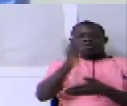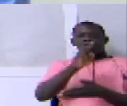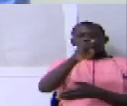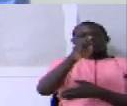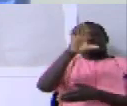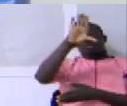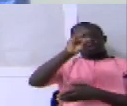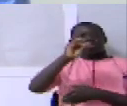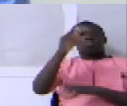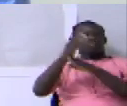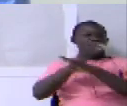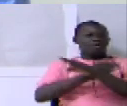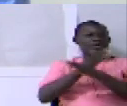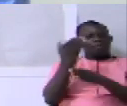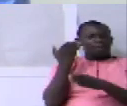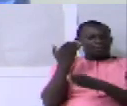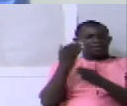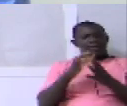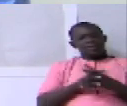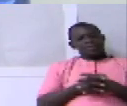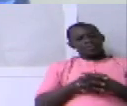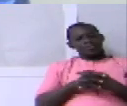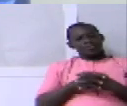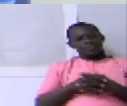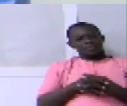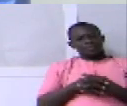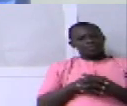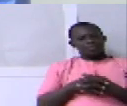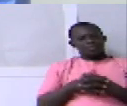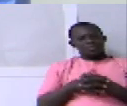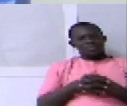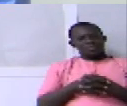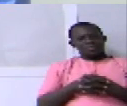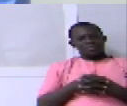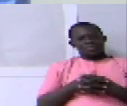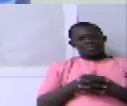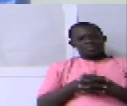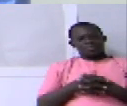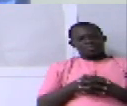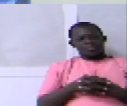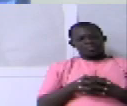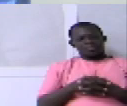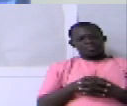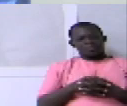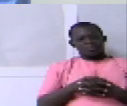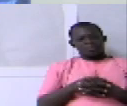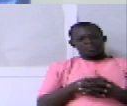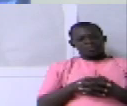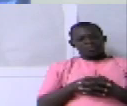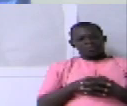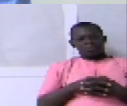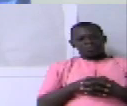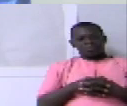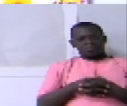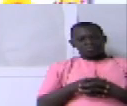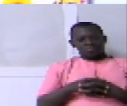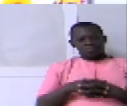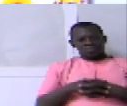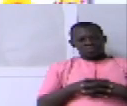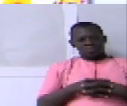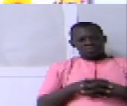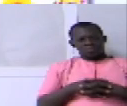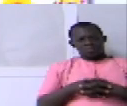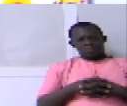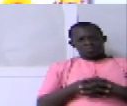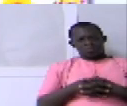Wati jumale dunata soto ite ila miraro falin damin puru menketa ala tilimbali abelari nyadi le